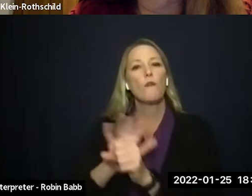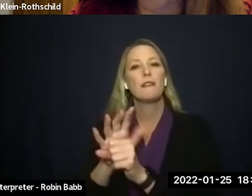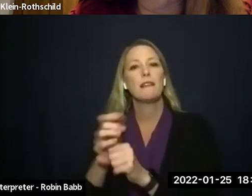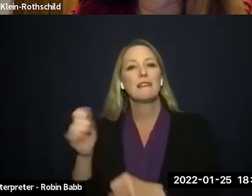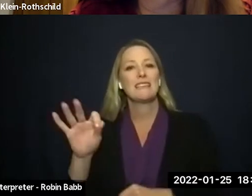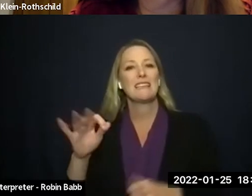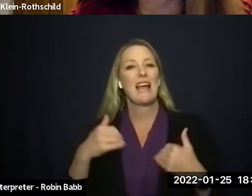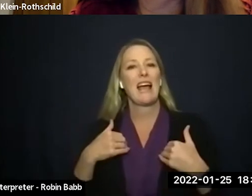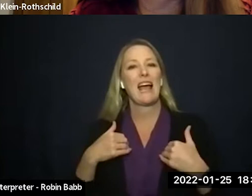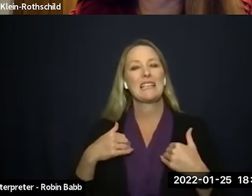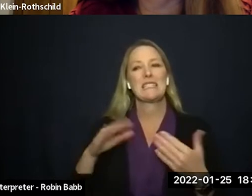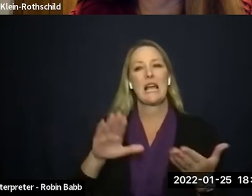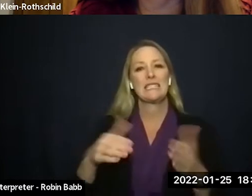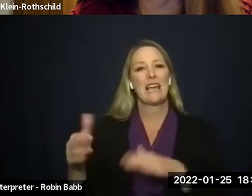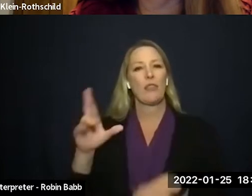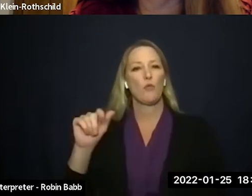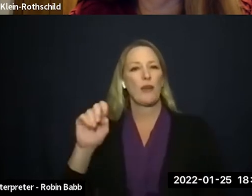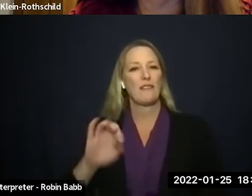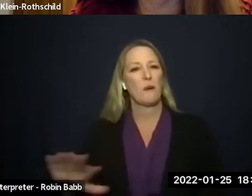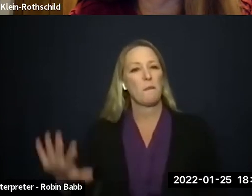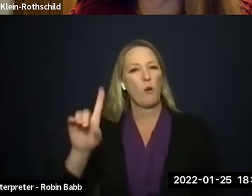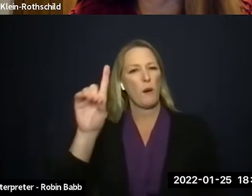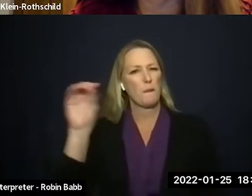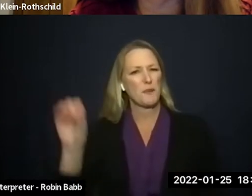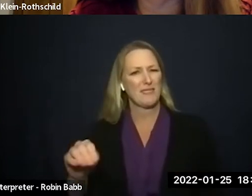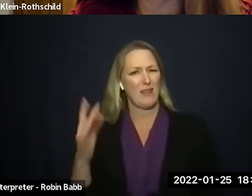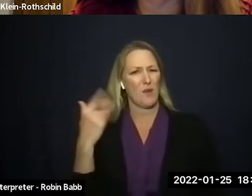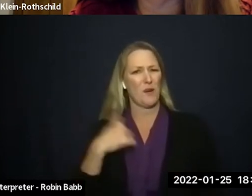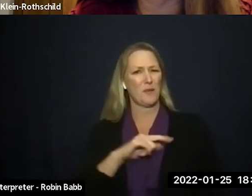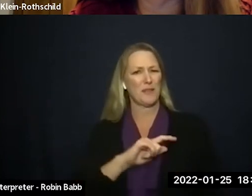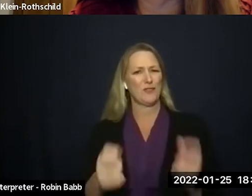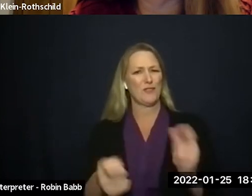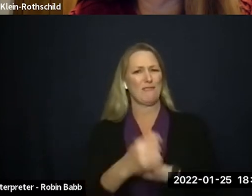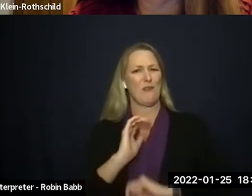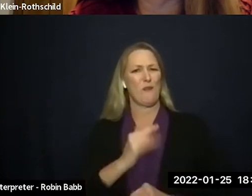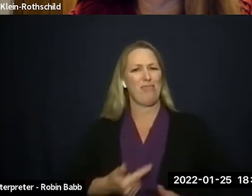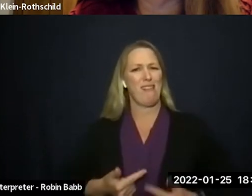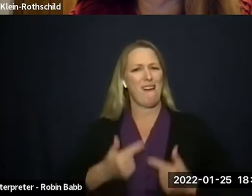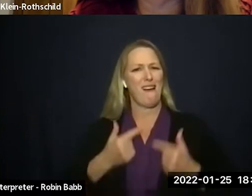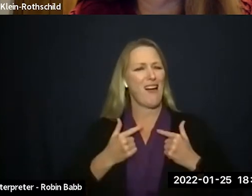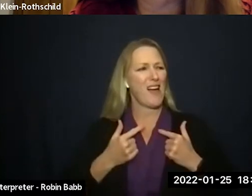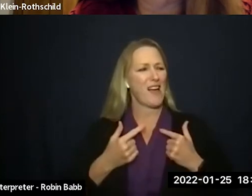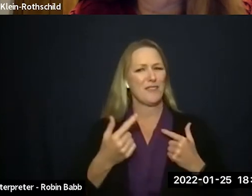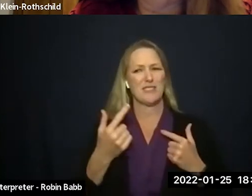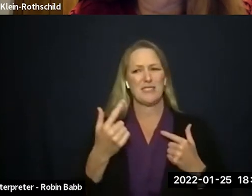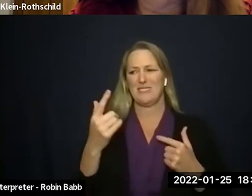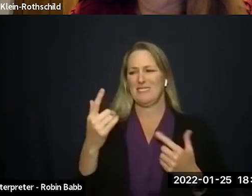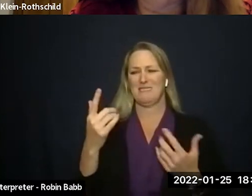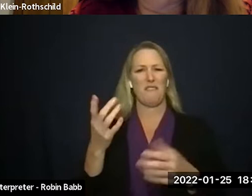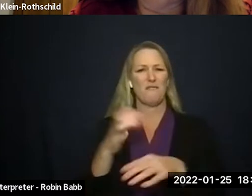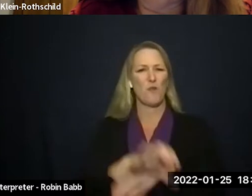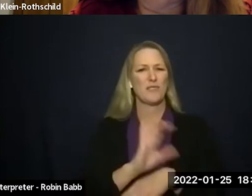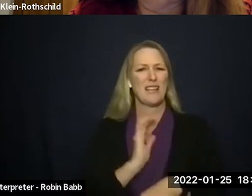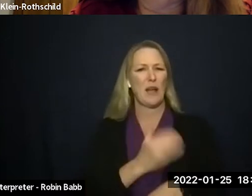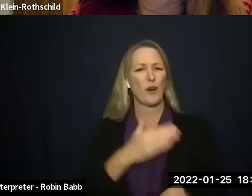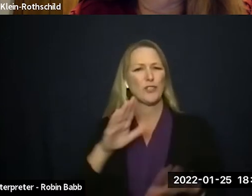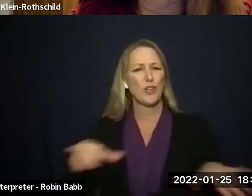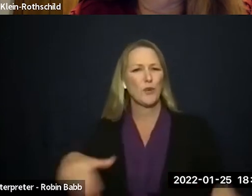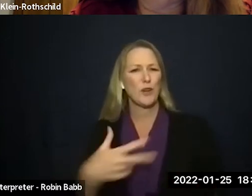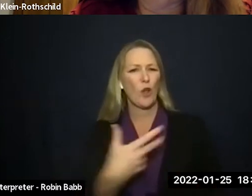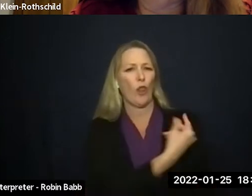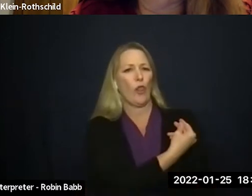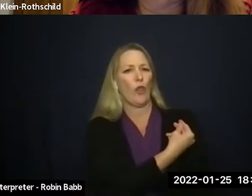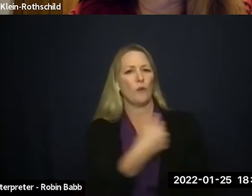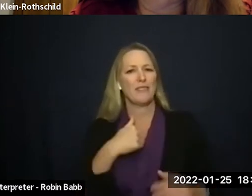rate about one percent so why are we radically altering our lives and compromising our children's health by requiring them to be injected with these experimental gene